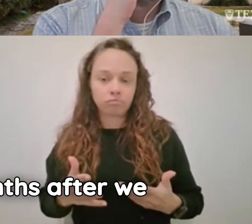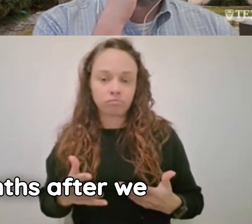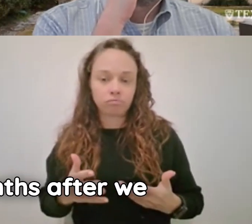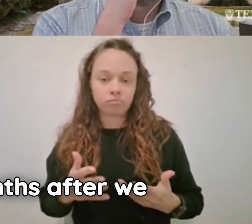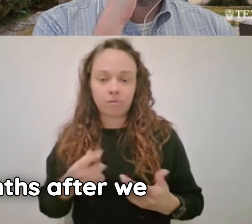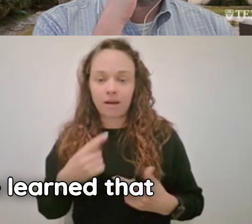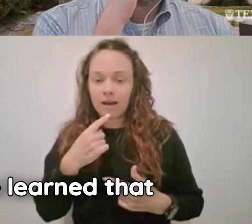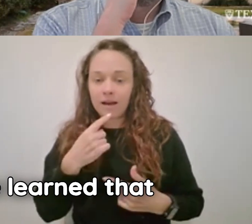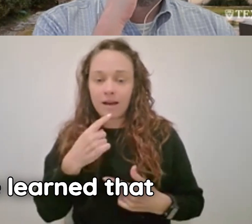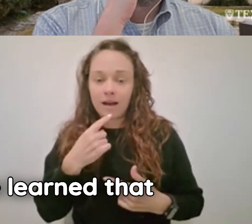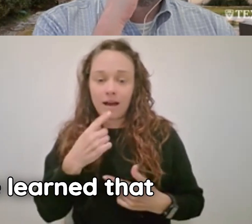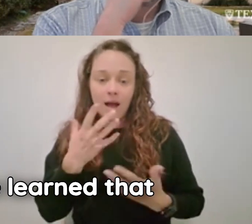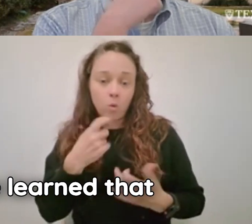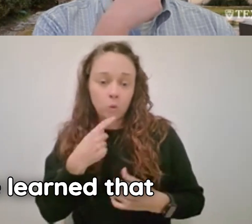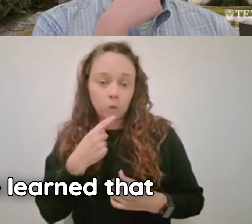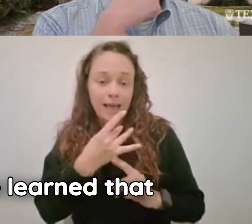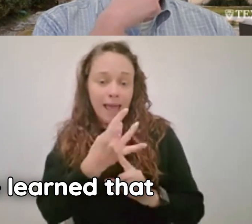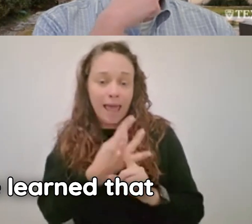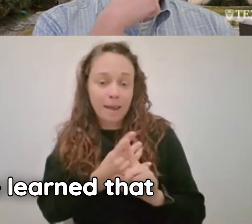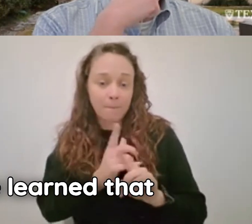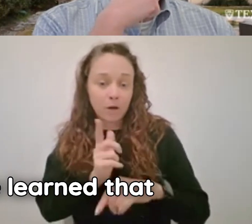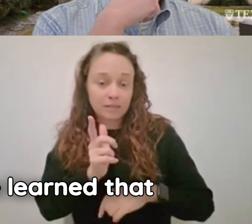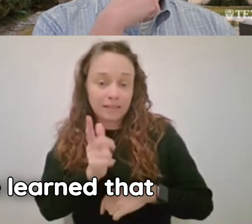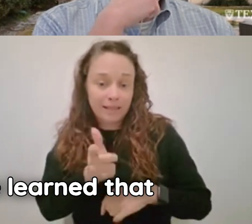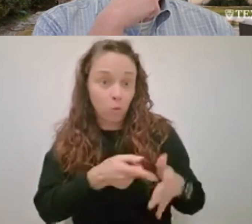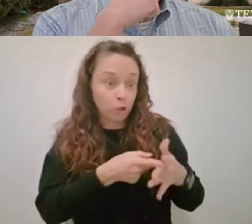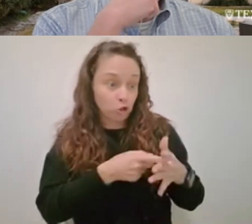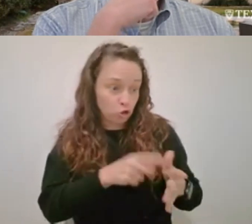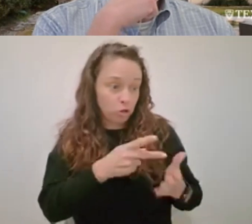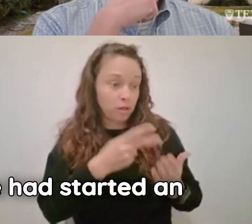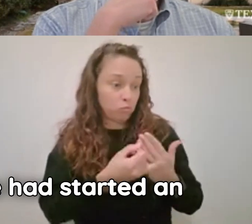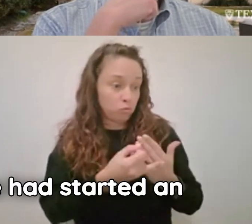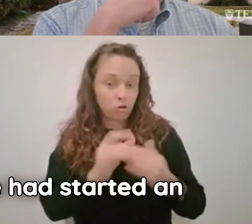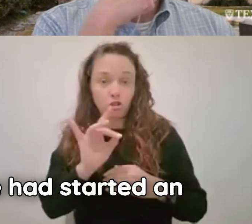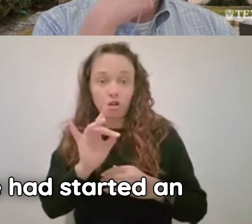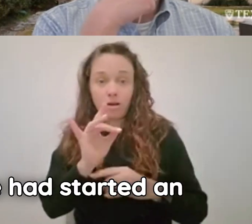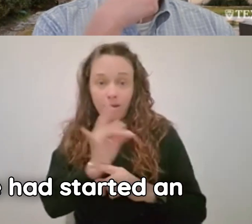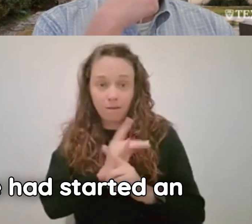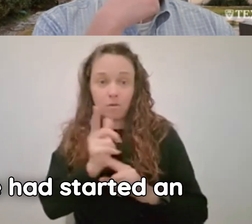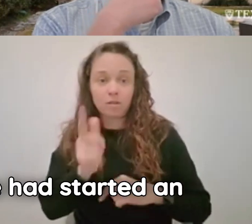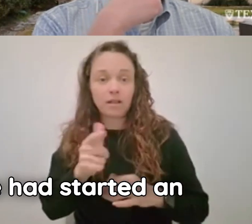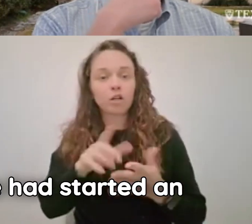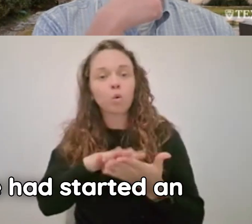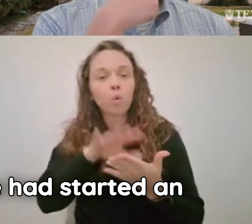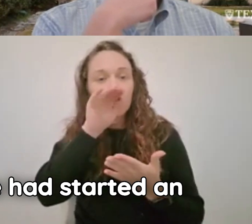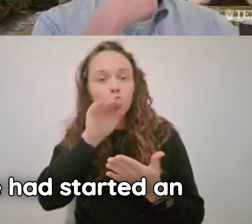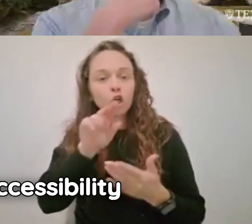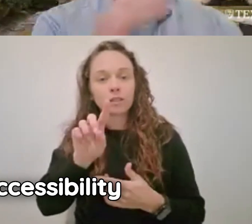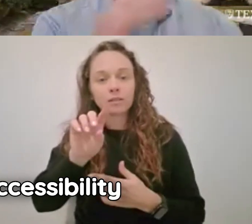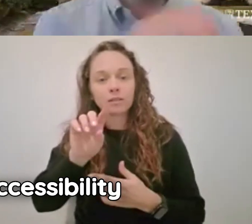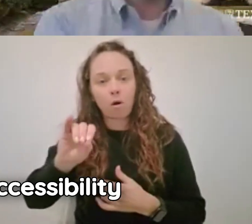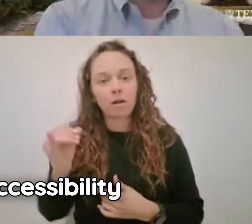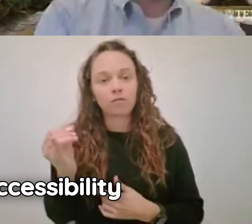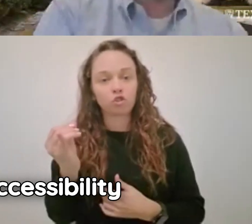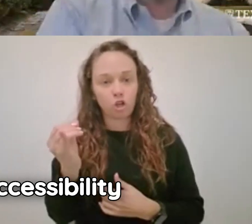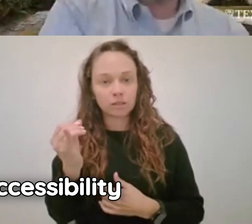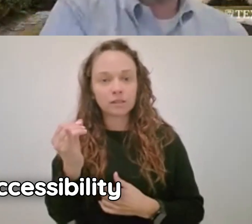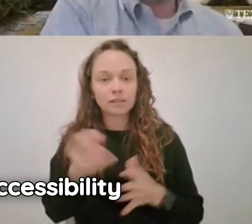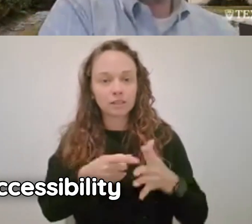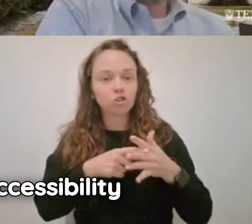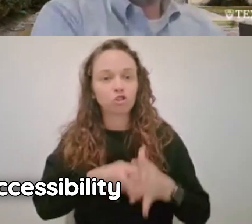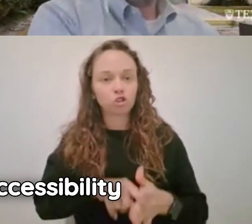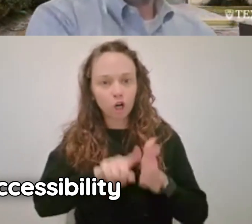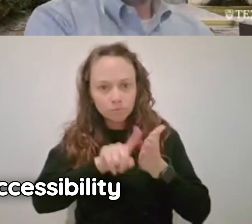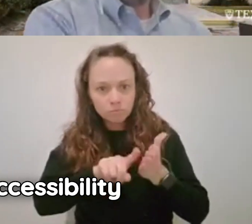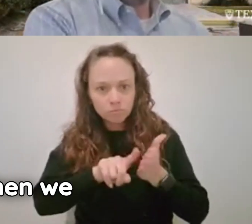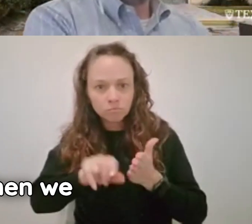8 months after we started that project, we learned that the Department of Justice had started an audit of our